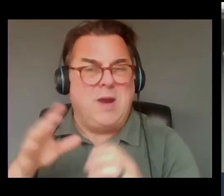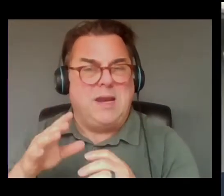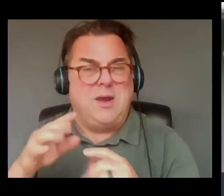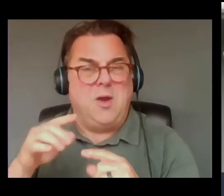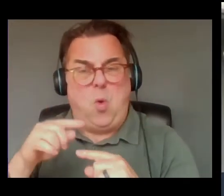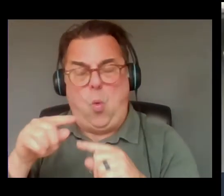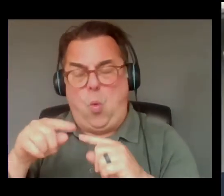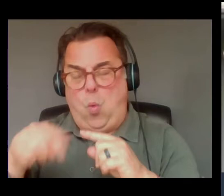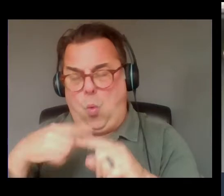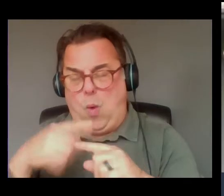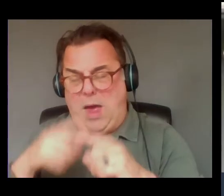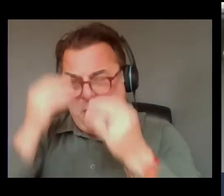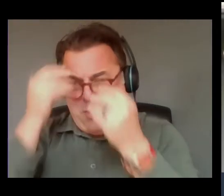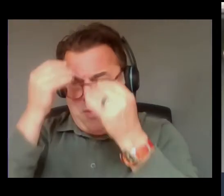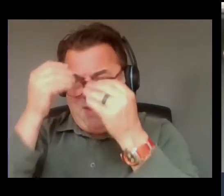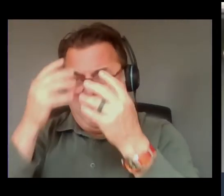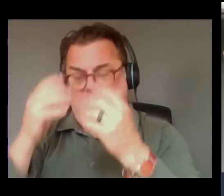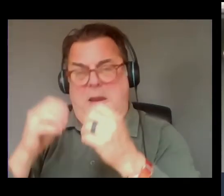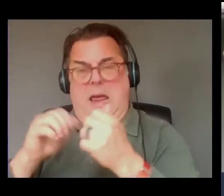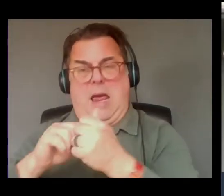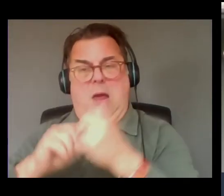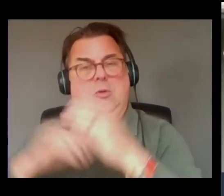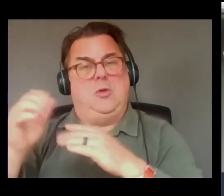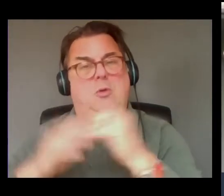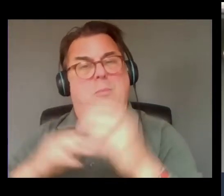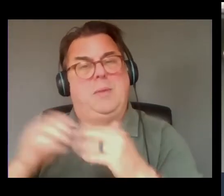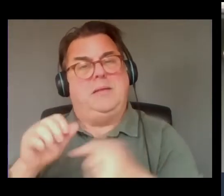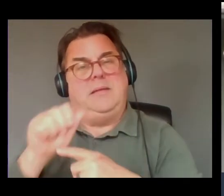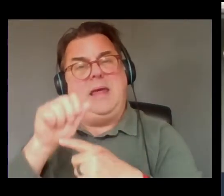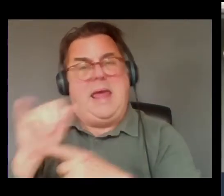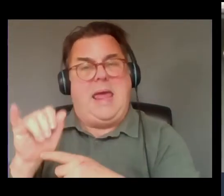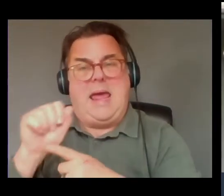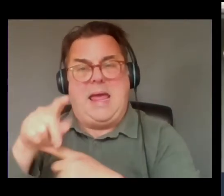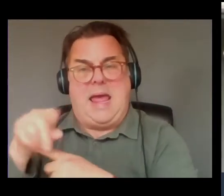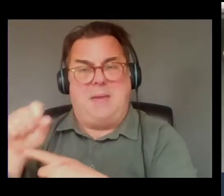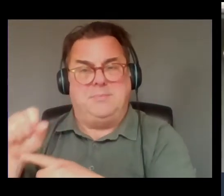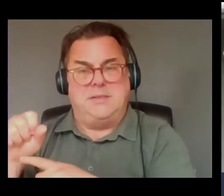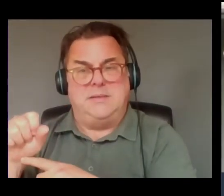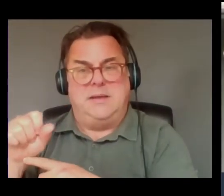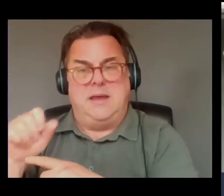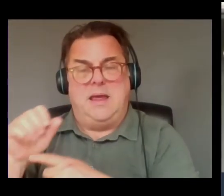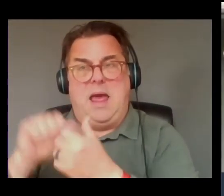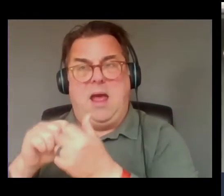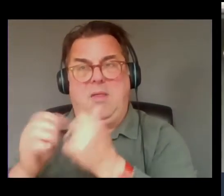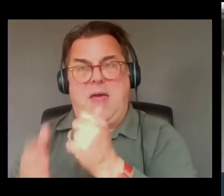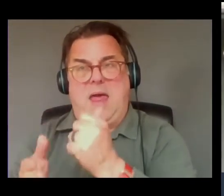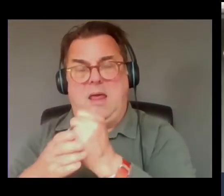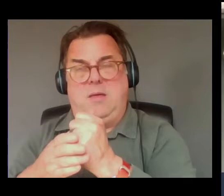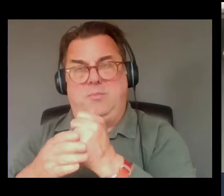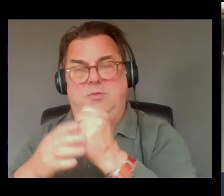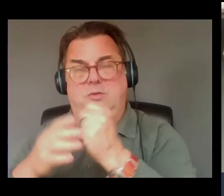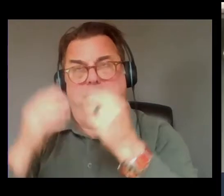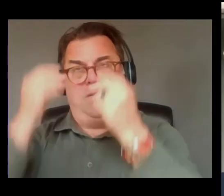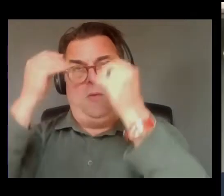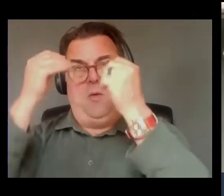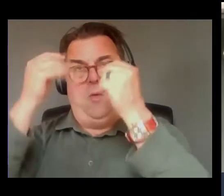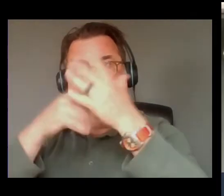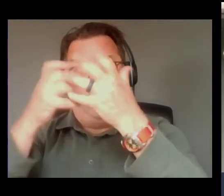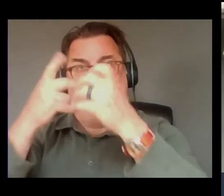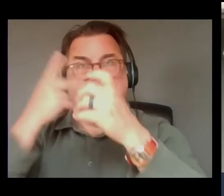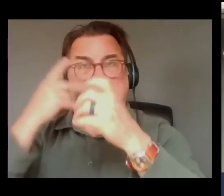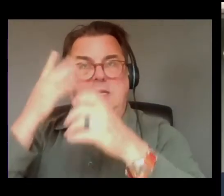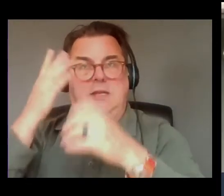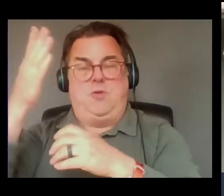were thinking really about building AI apps, and how that helped you think about what you wanted to see when you